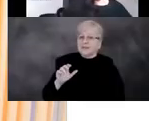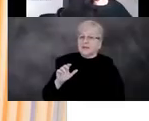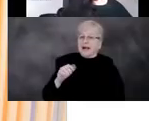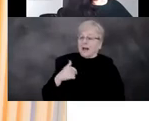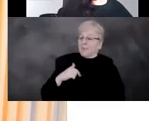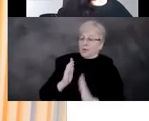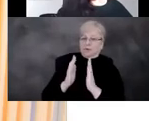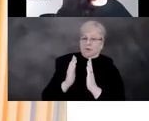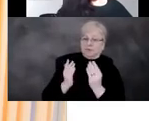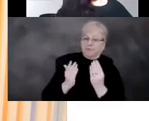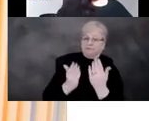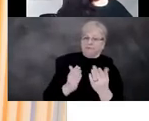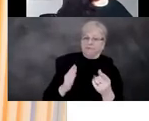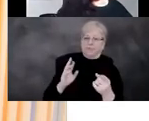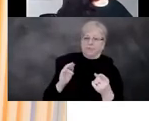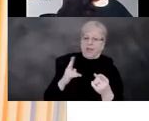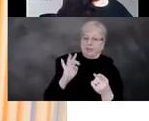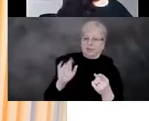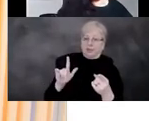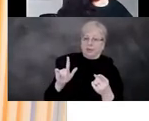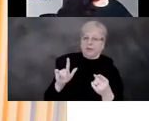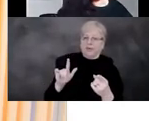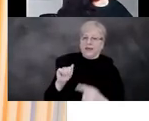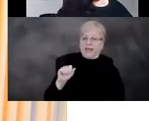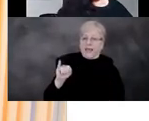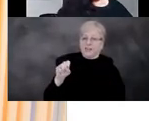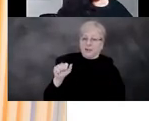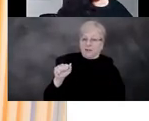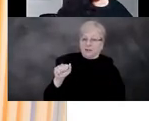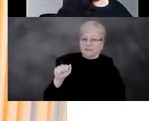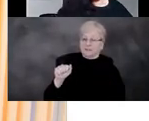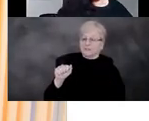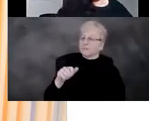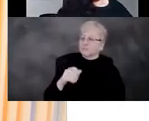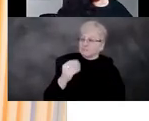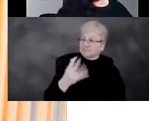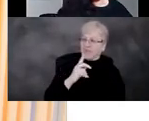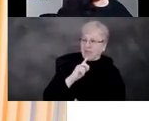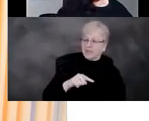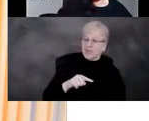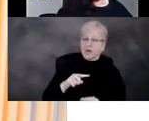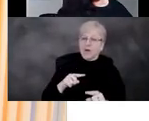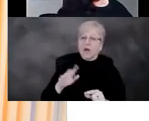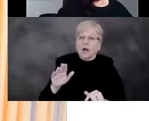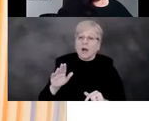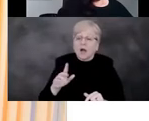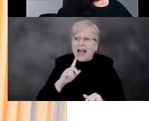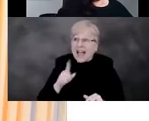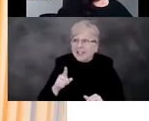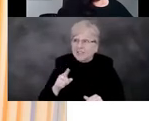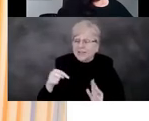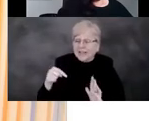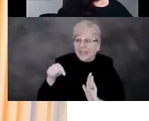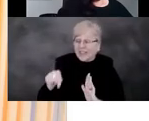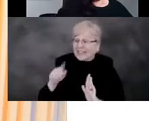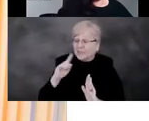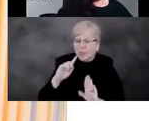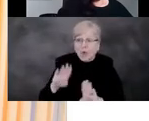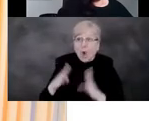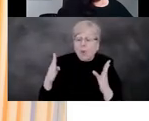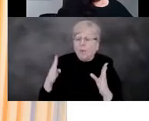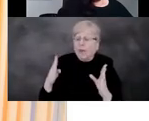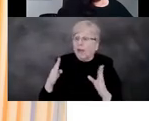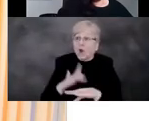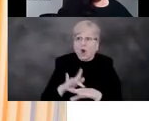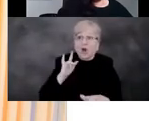to say just, just for a mindset, it's actually going to open earlier than we ever open pre-registration at the annual meeting,